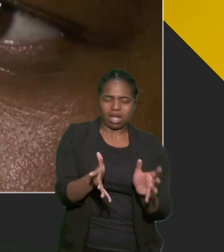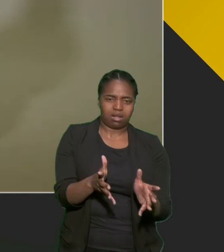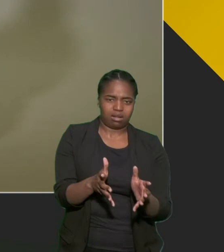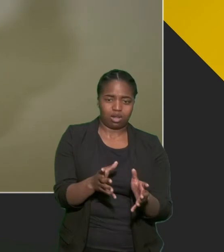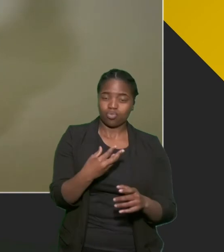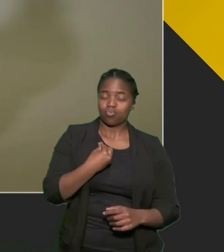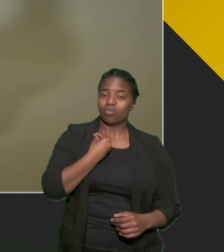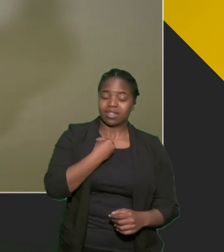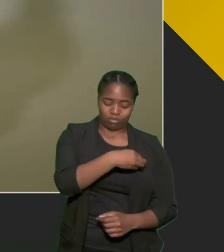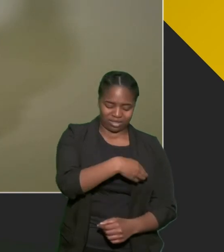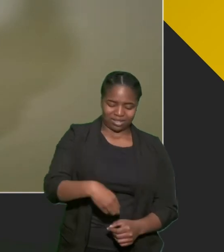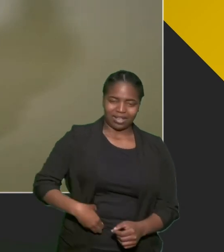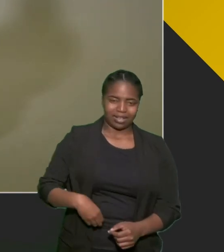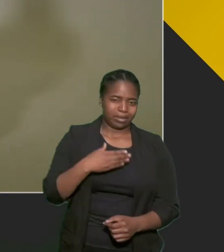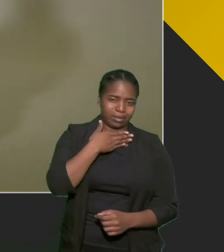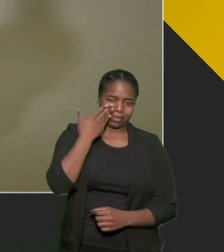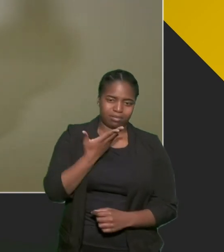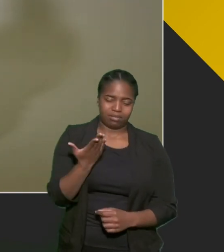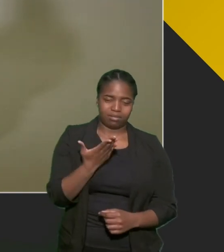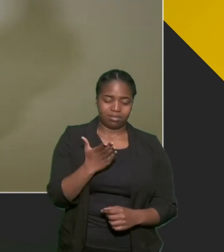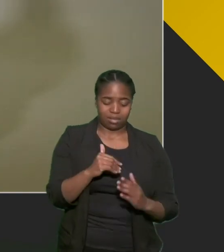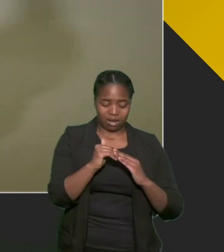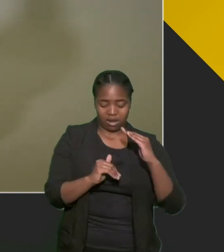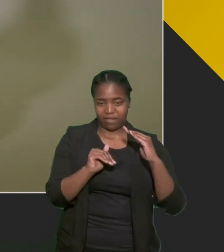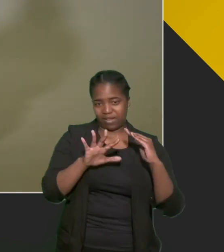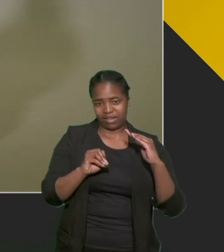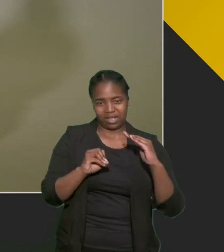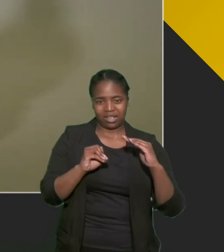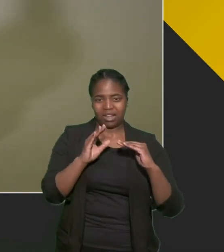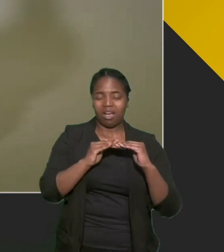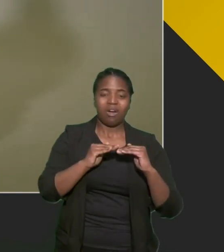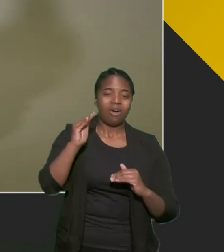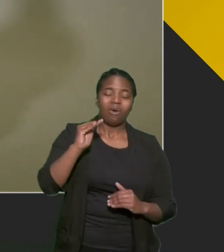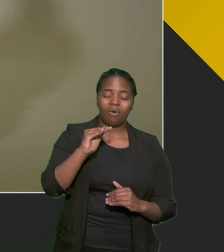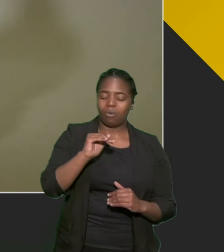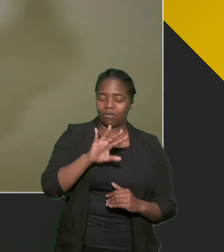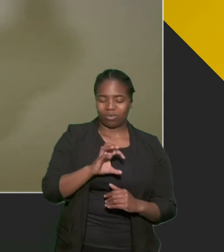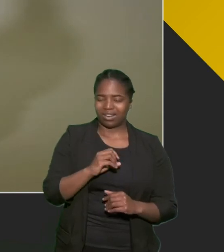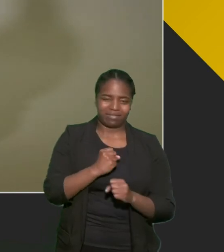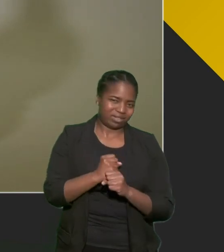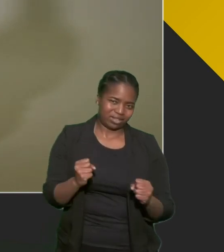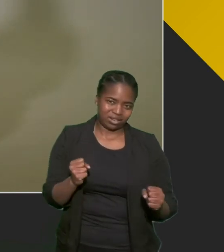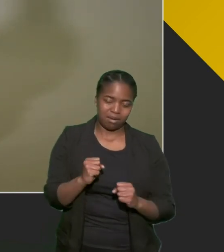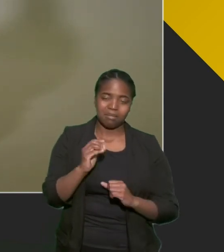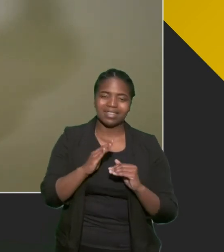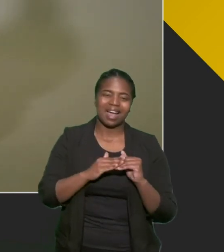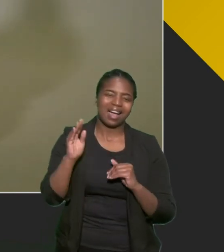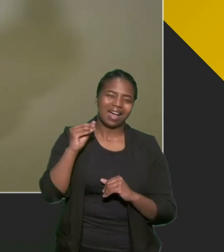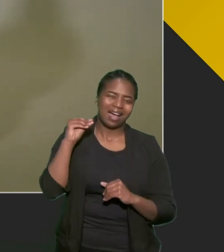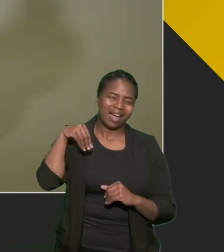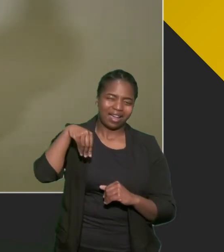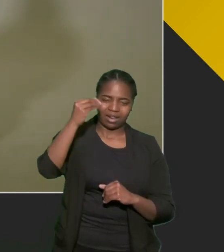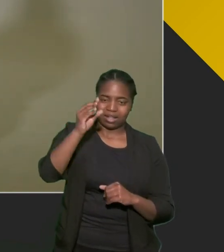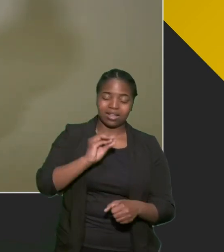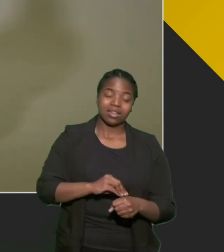that they have a president who's younger than 50, it's let alone talking about 40 years or younger. So, inkinga